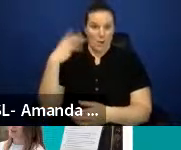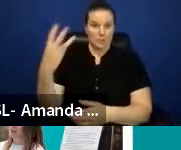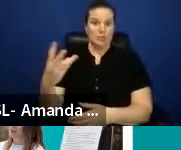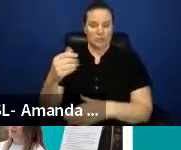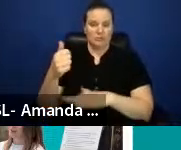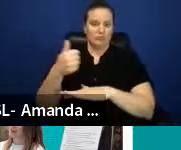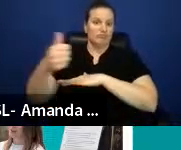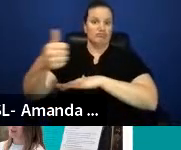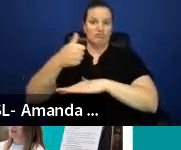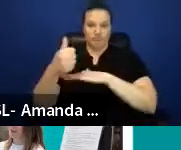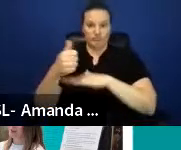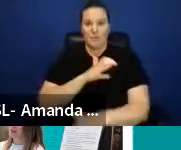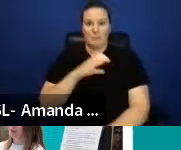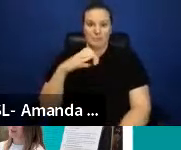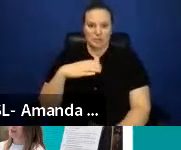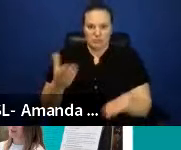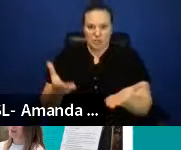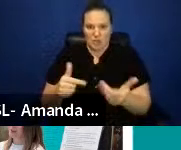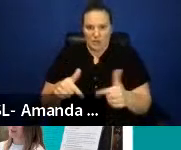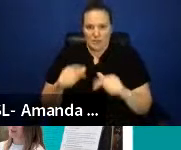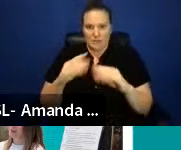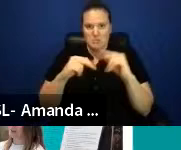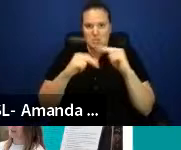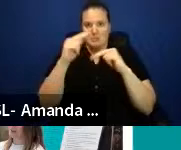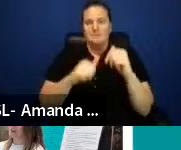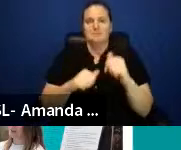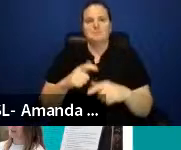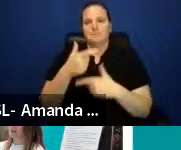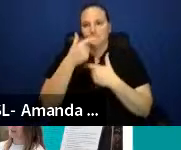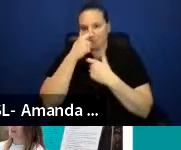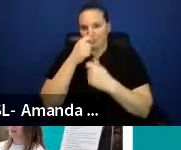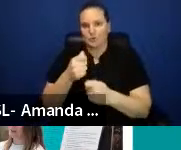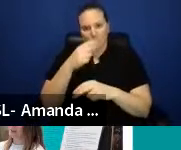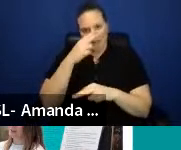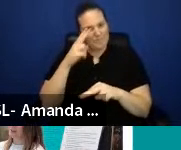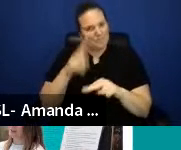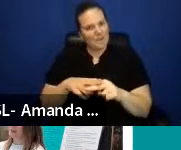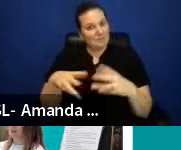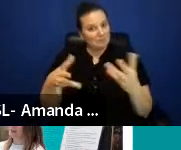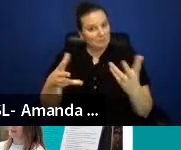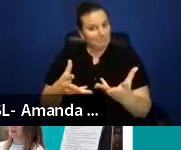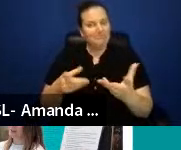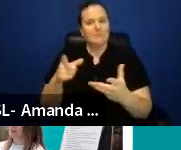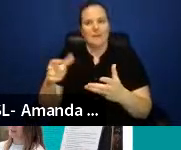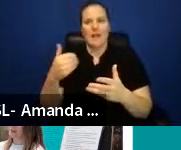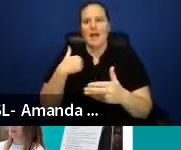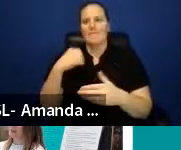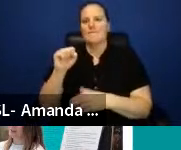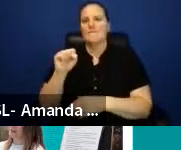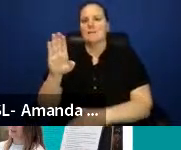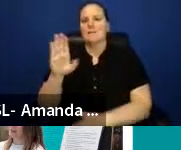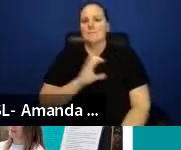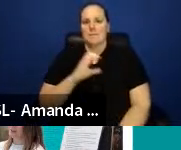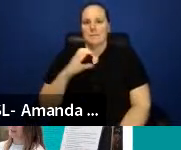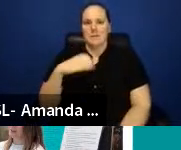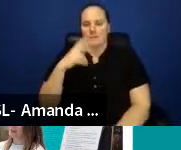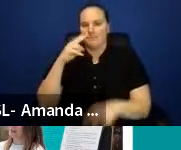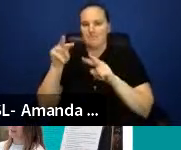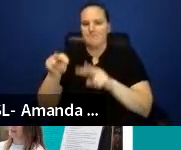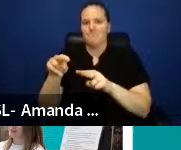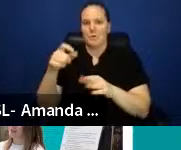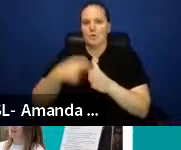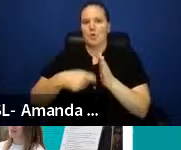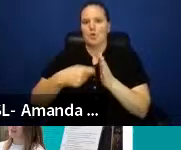in our building. And the interesting and fun part was that they had the subcommittee that is looking at